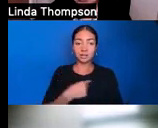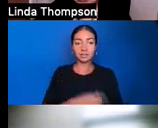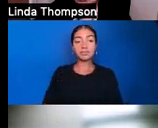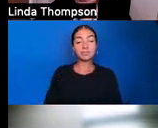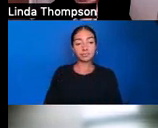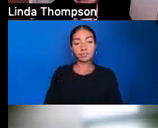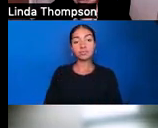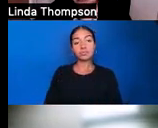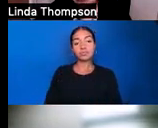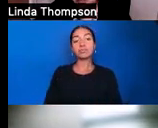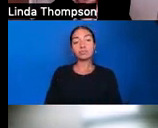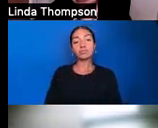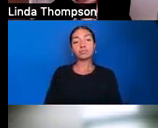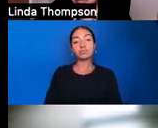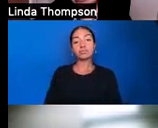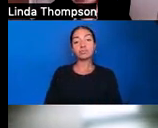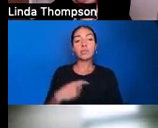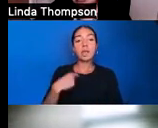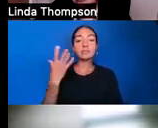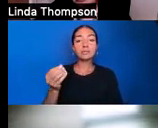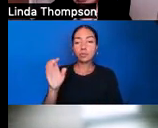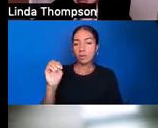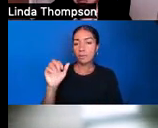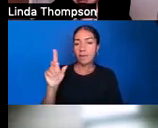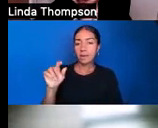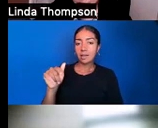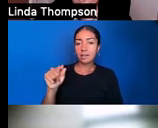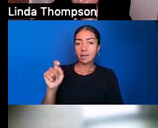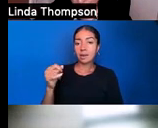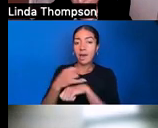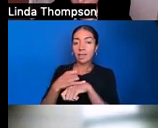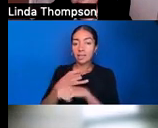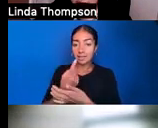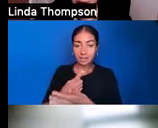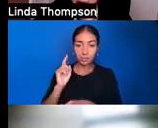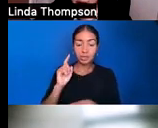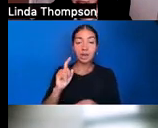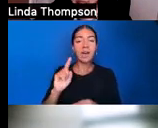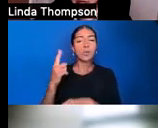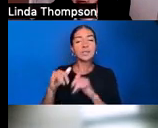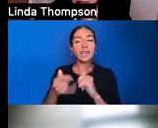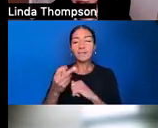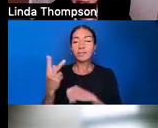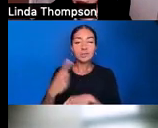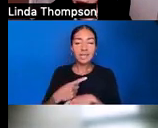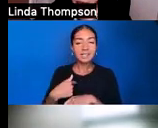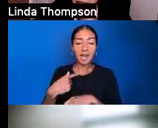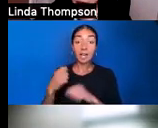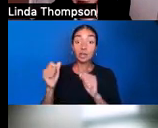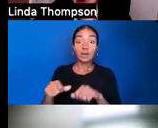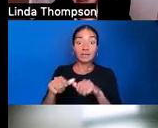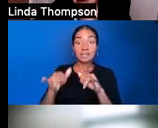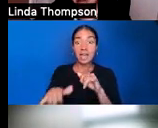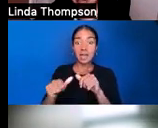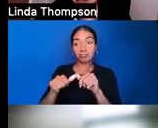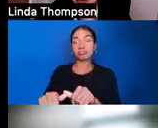I went to Madeline Island last week and I only stayed a couple of days. I could have stayed the week,